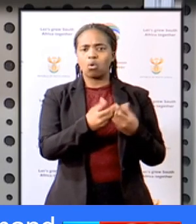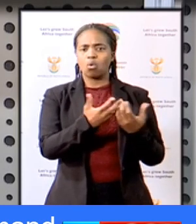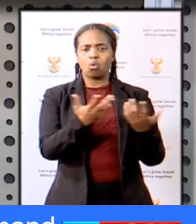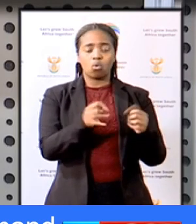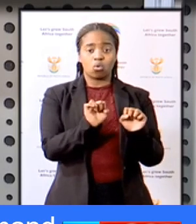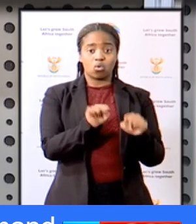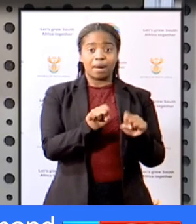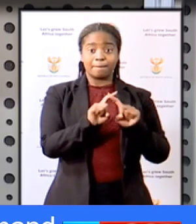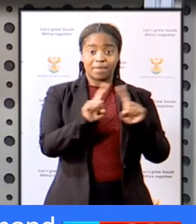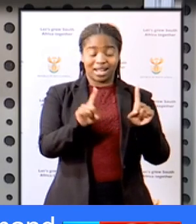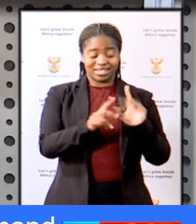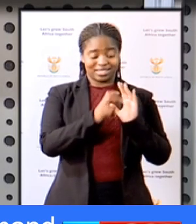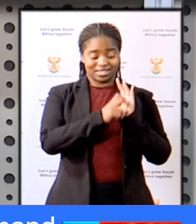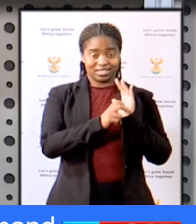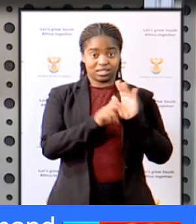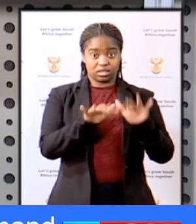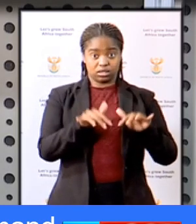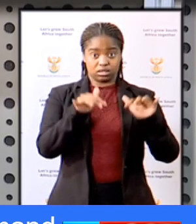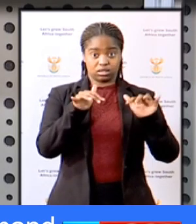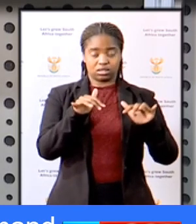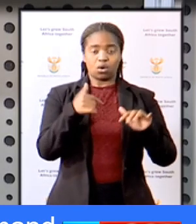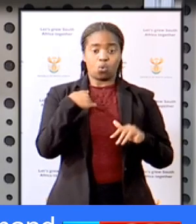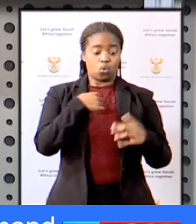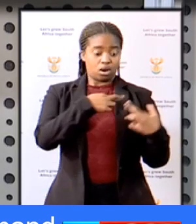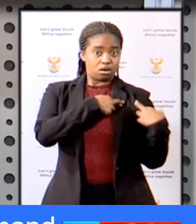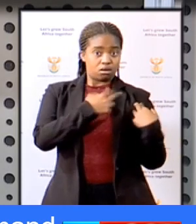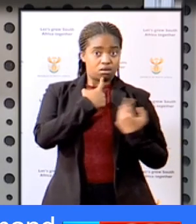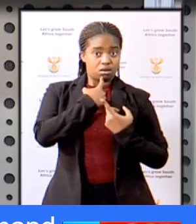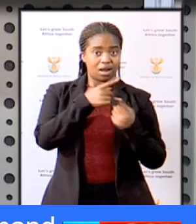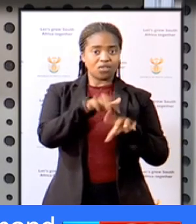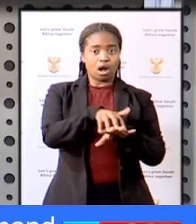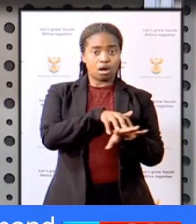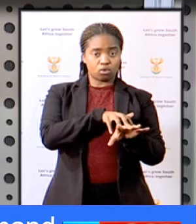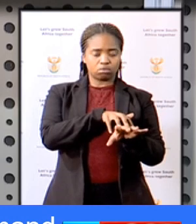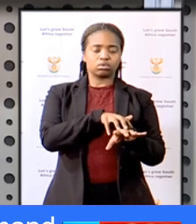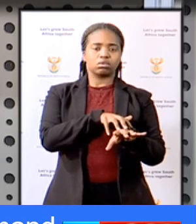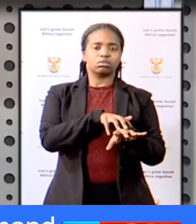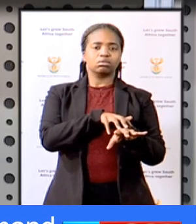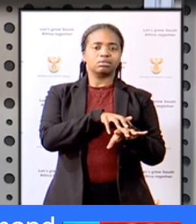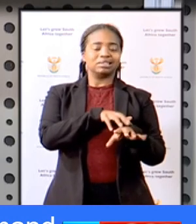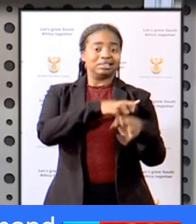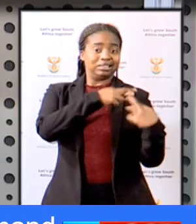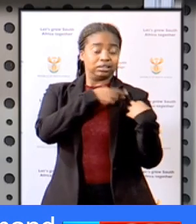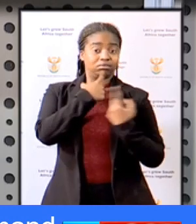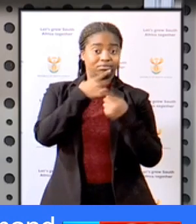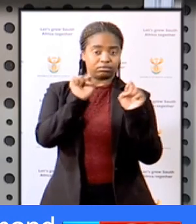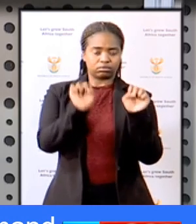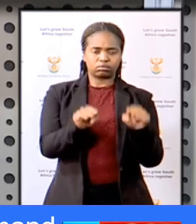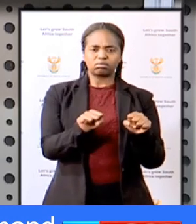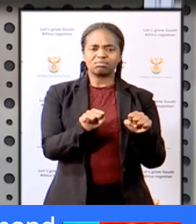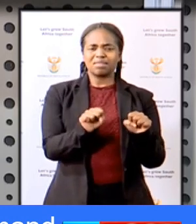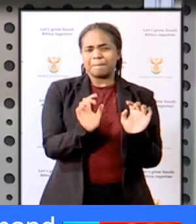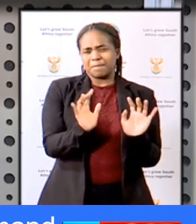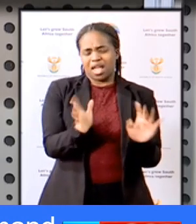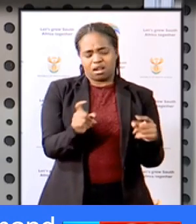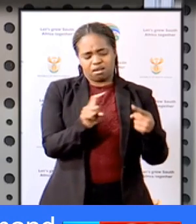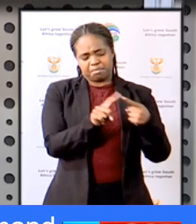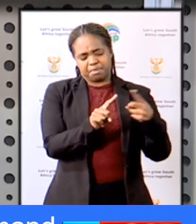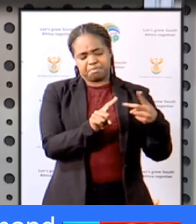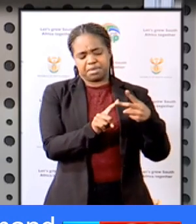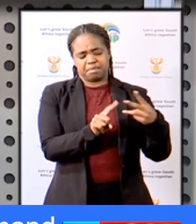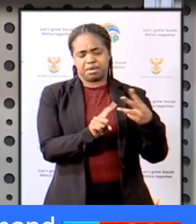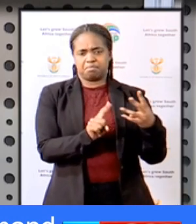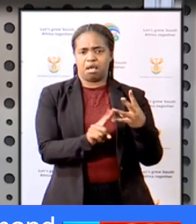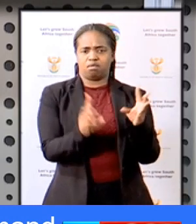issued by the cabinet member responsible for agriculture. So those are the only forms